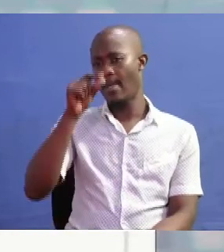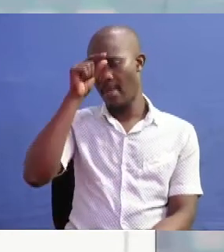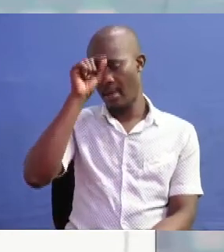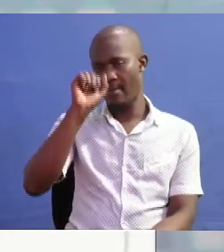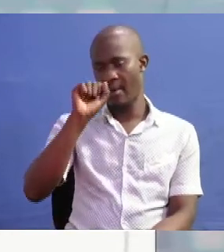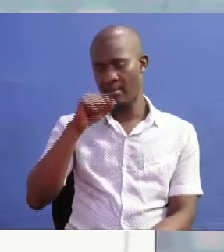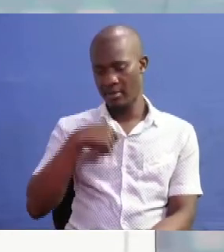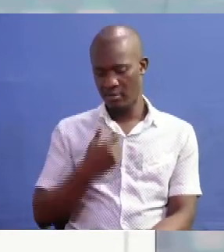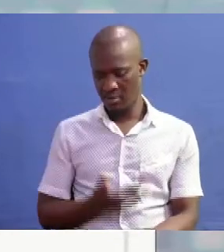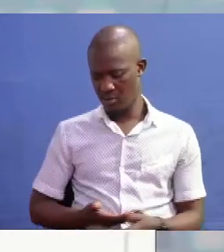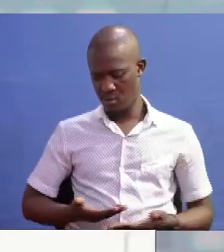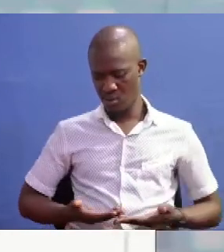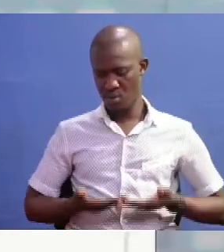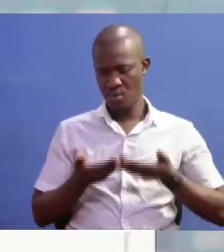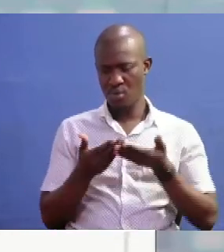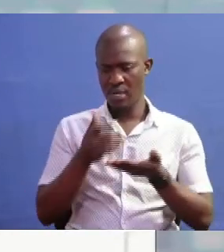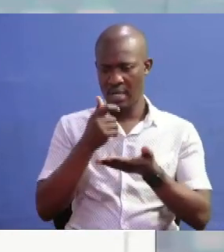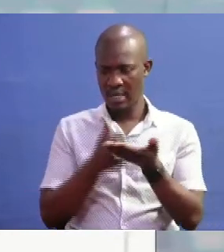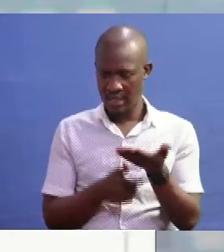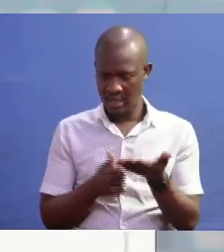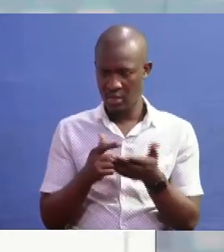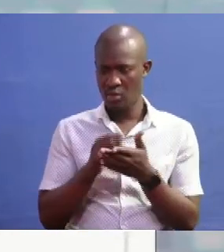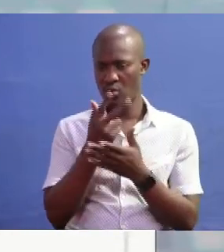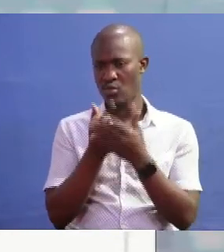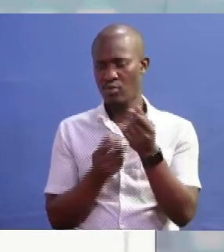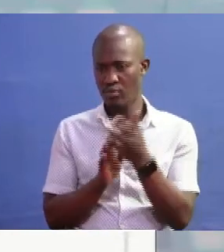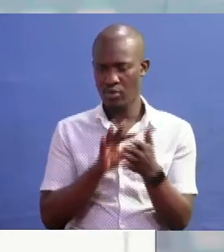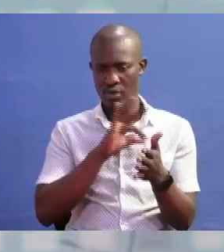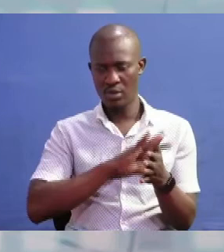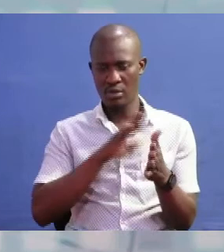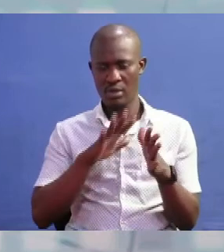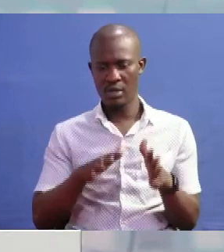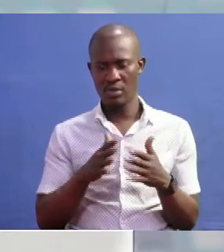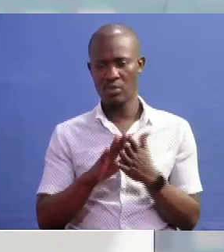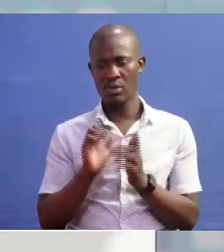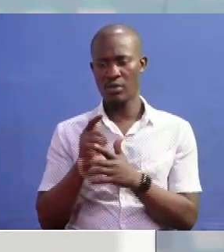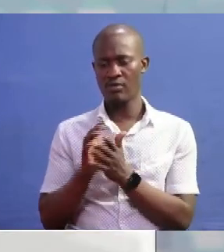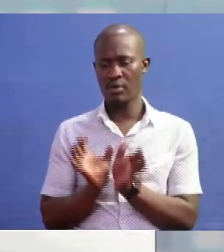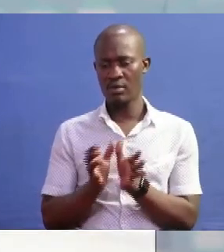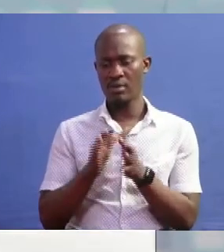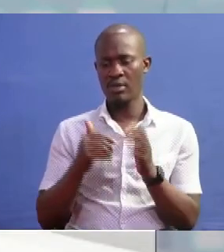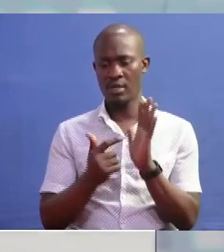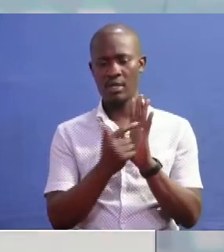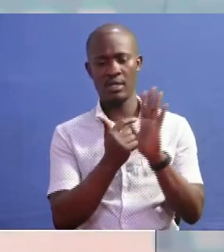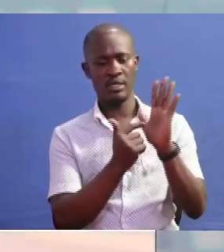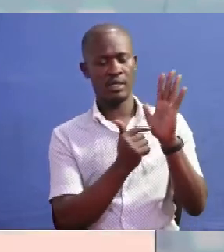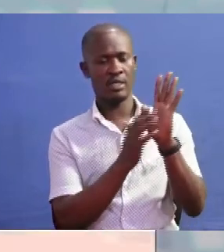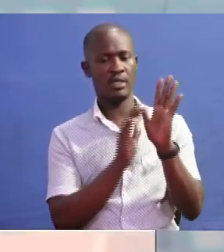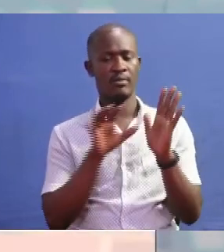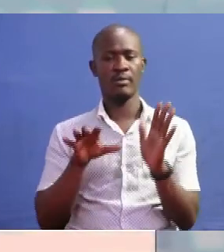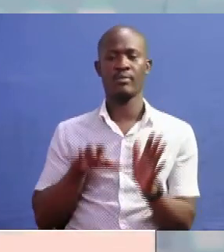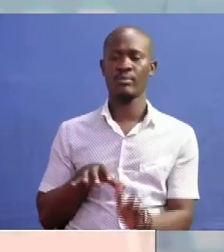to offer tax incentives to both investors and also to different companies that are listing on the stock market.